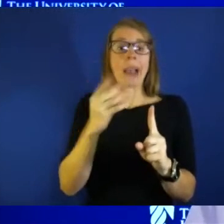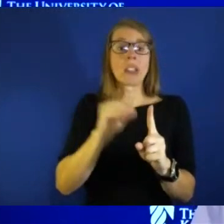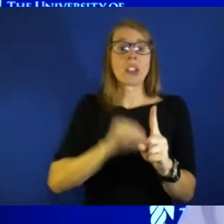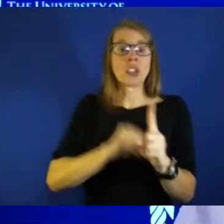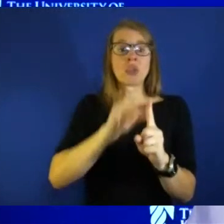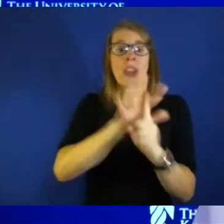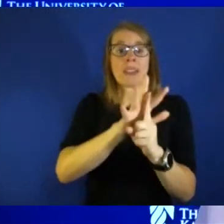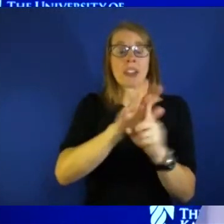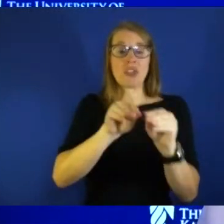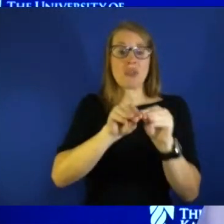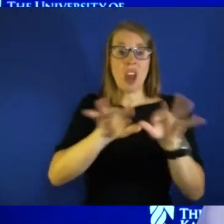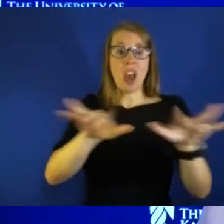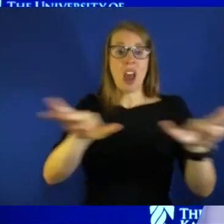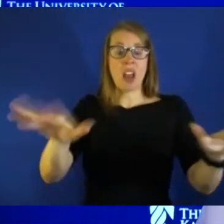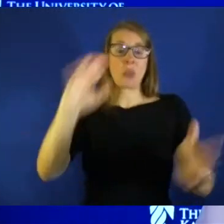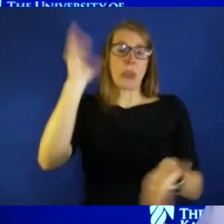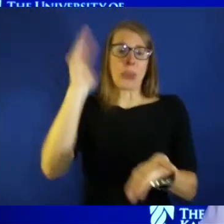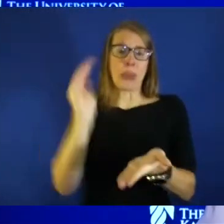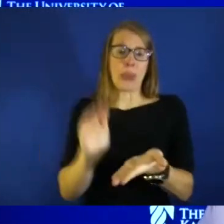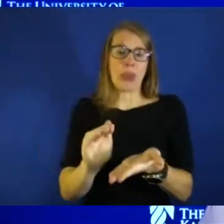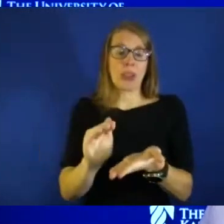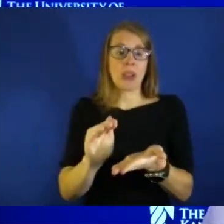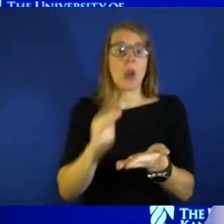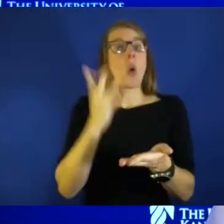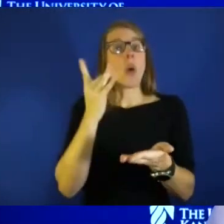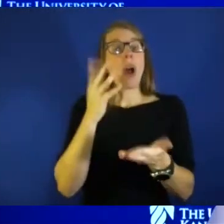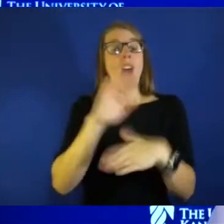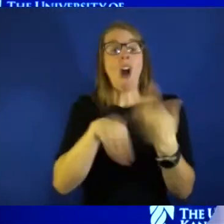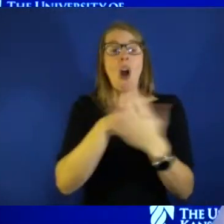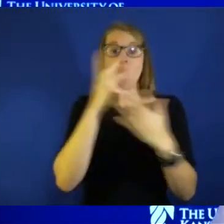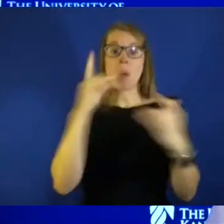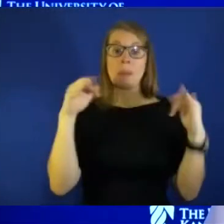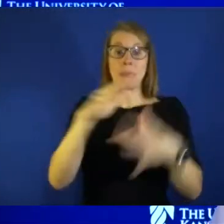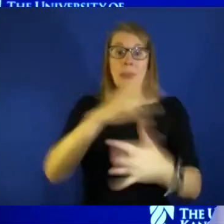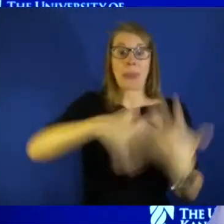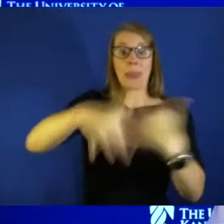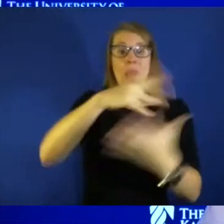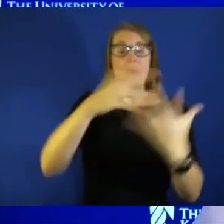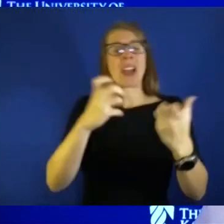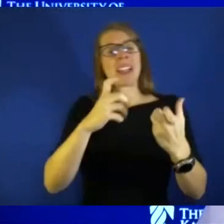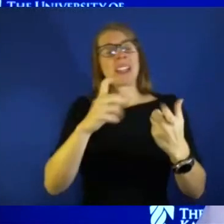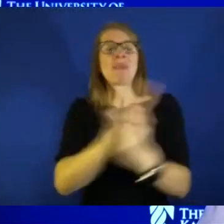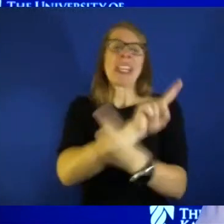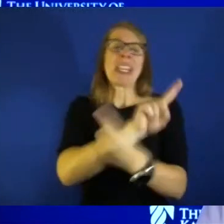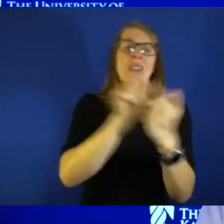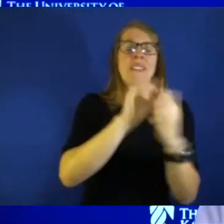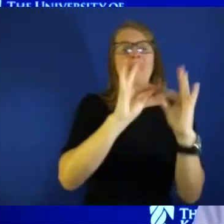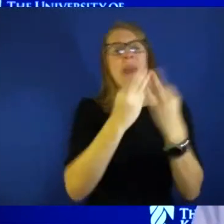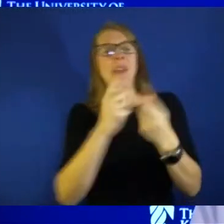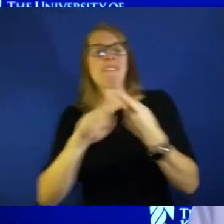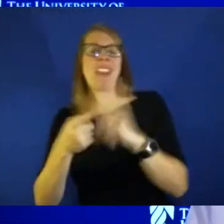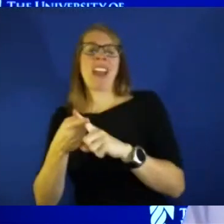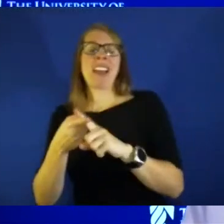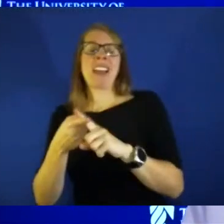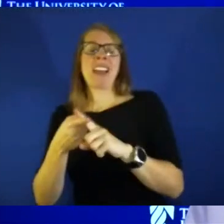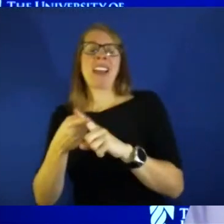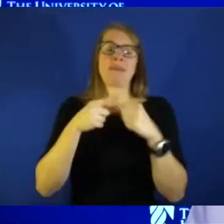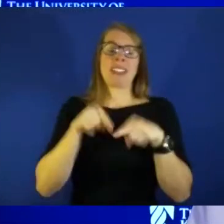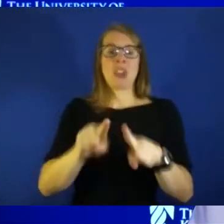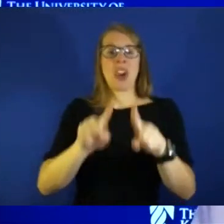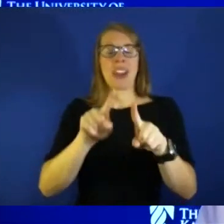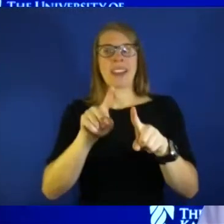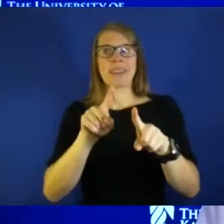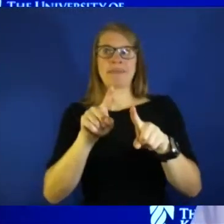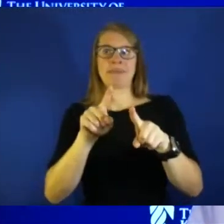especially as we will all probably be gathering indoors, wanting to meet with friends and family during those times,